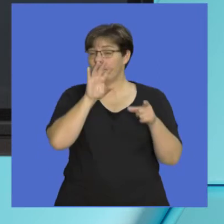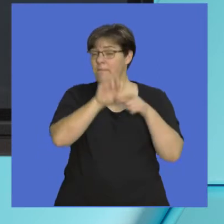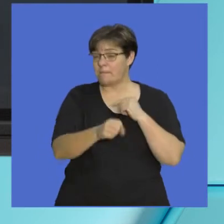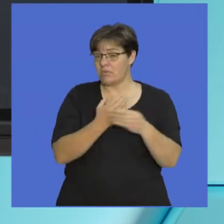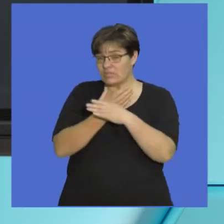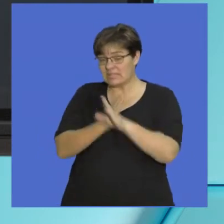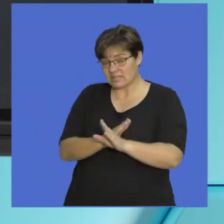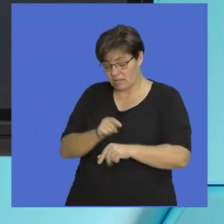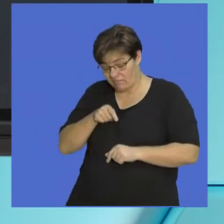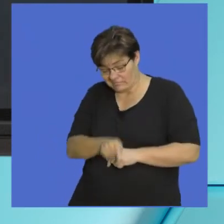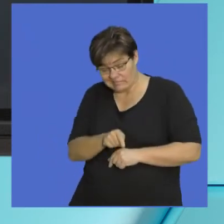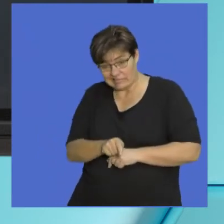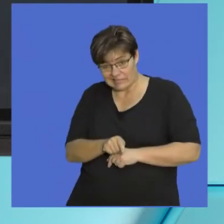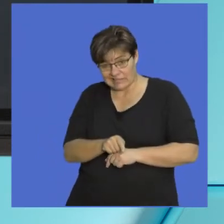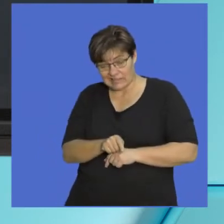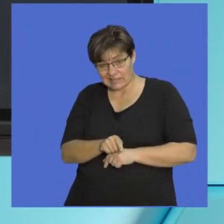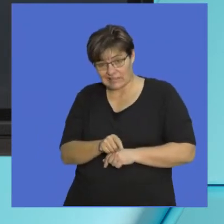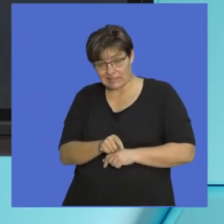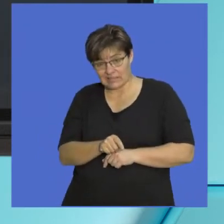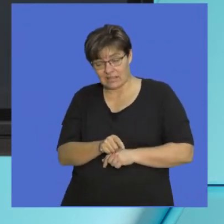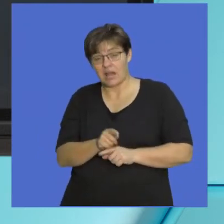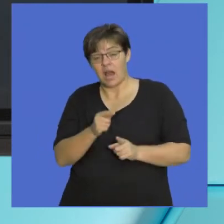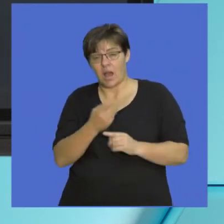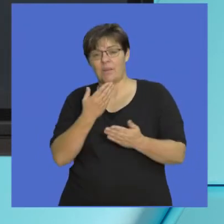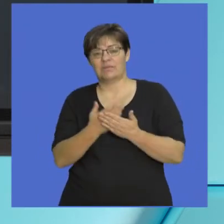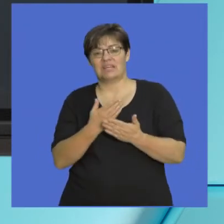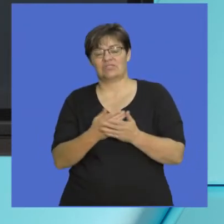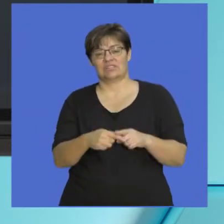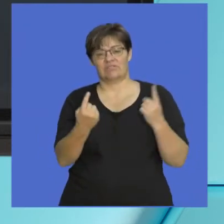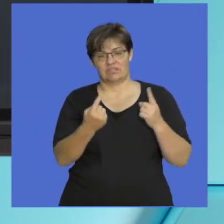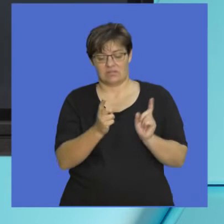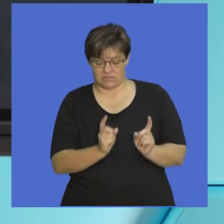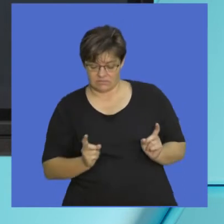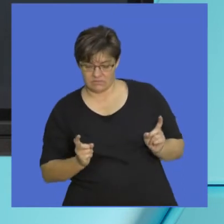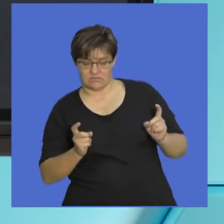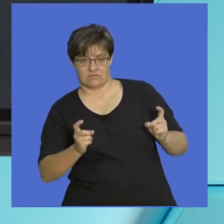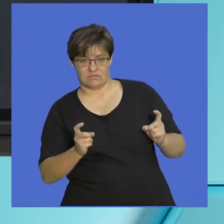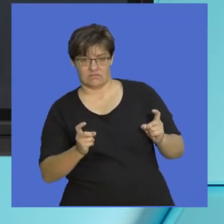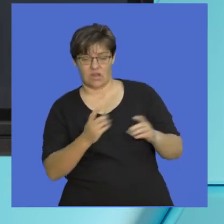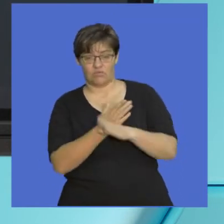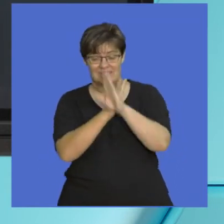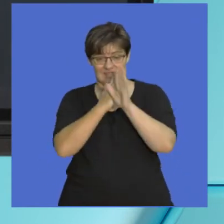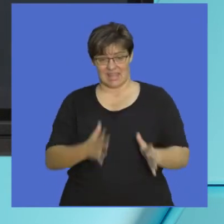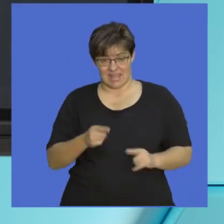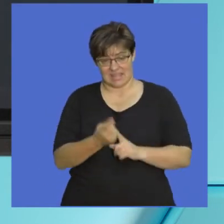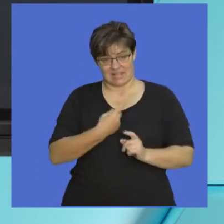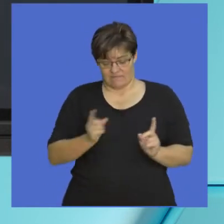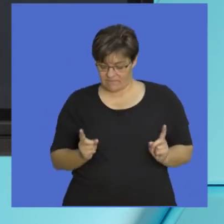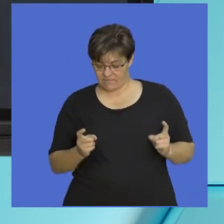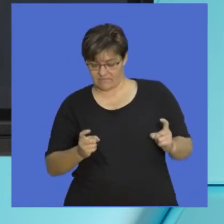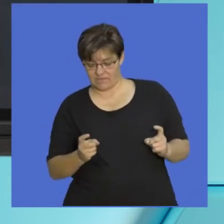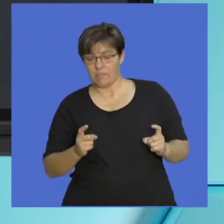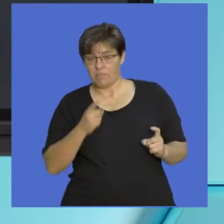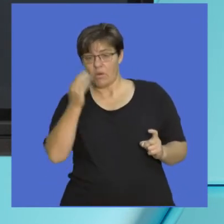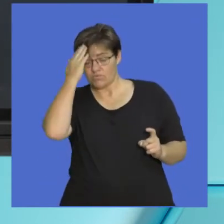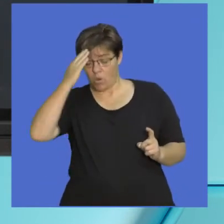determine the resistance of a component, the potential difference must be measured across the resistor itself. And we must know